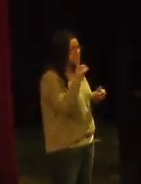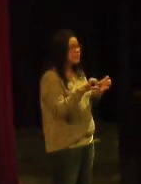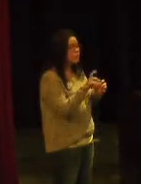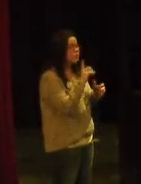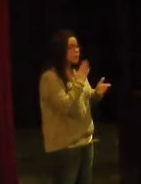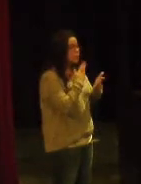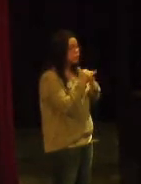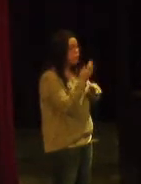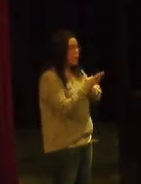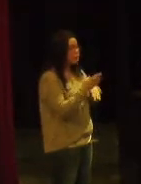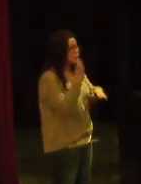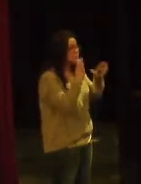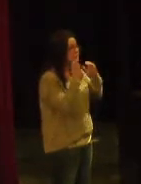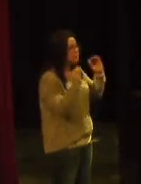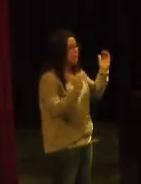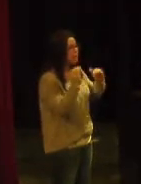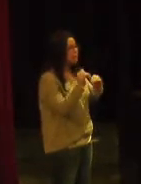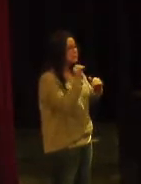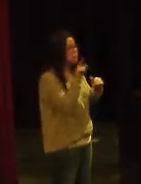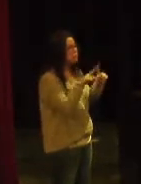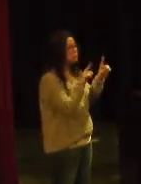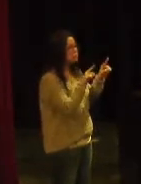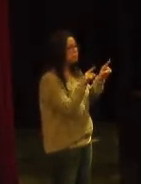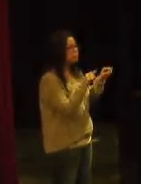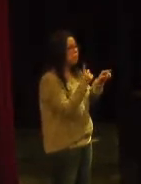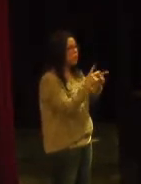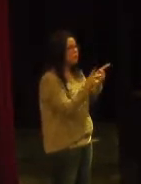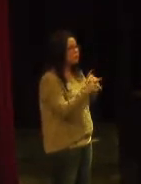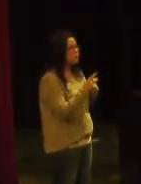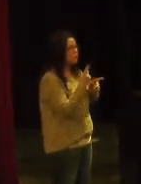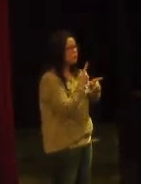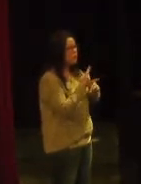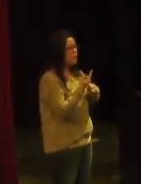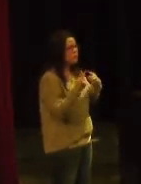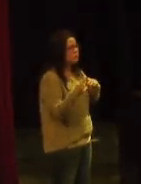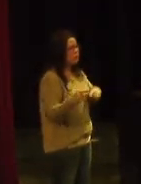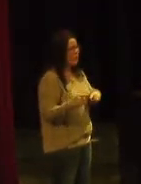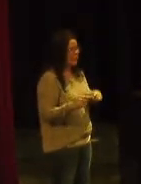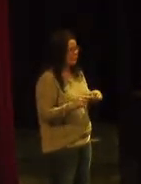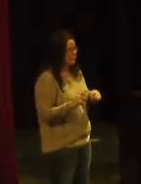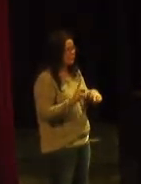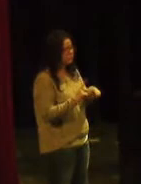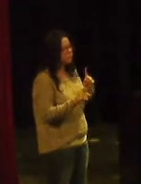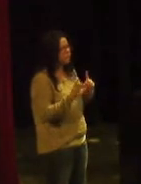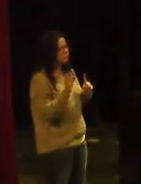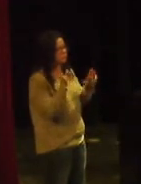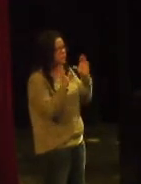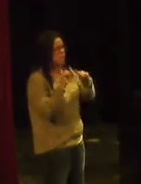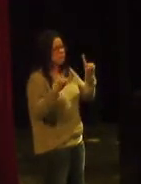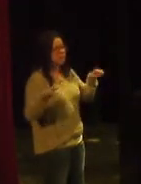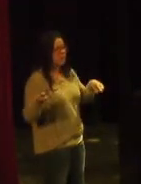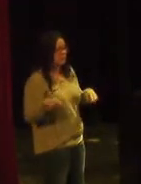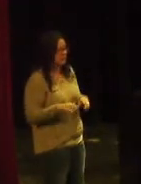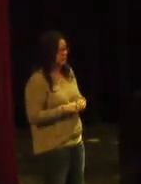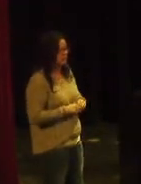I'd say, you know, seek balance. Don't go to just one place to find out what's going on, but seek balance in the coverage of immigration.